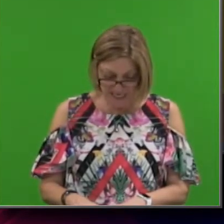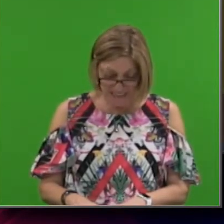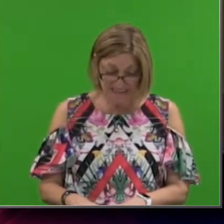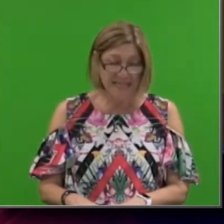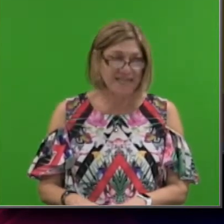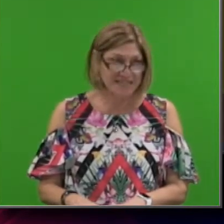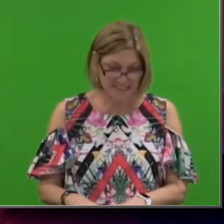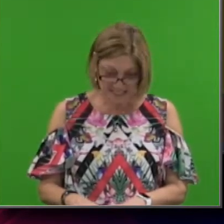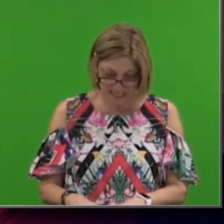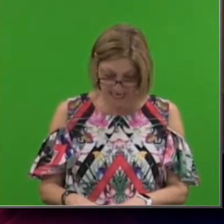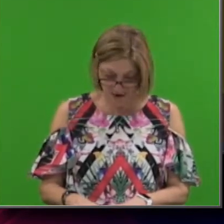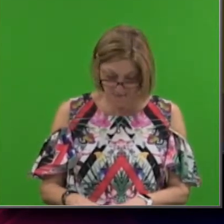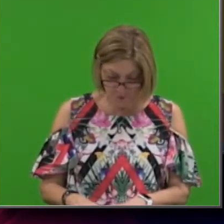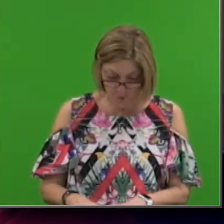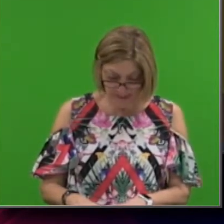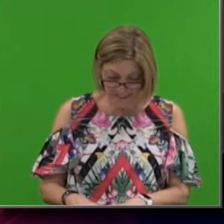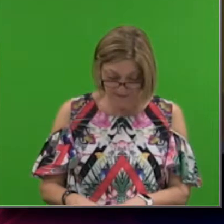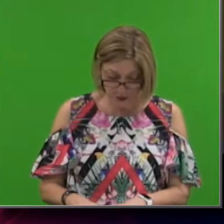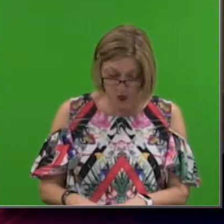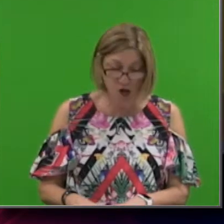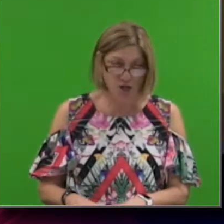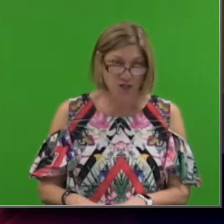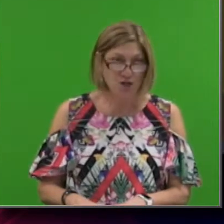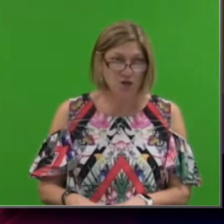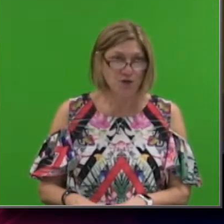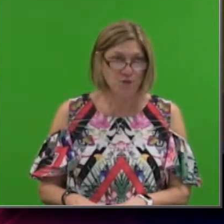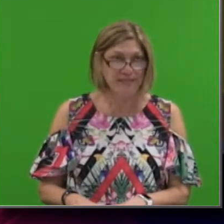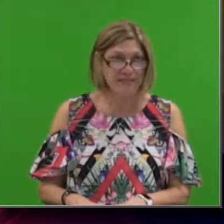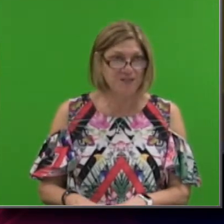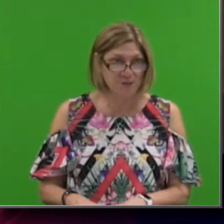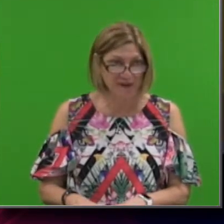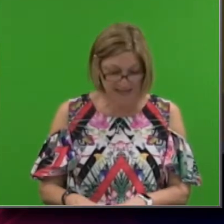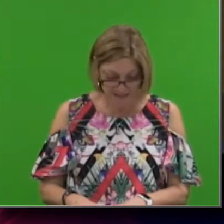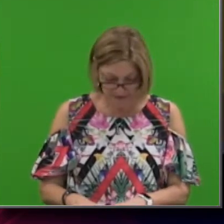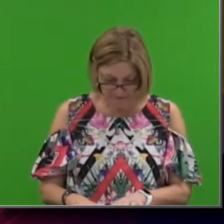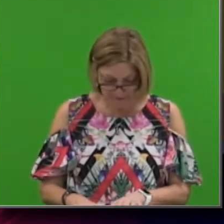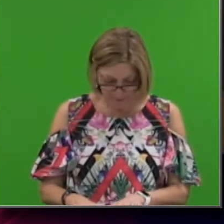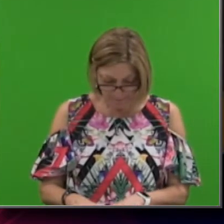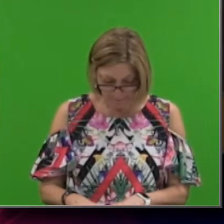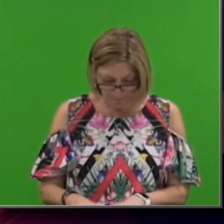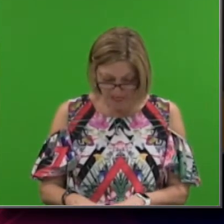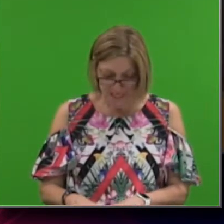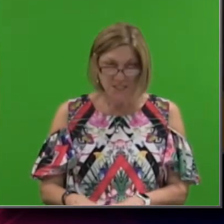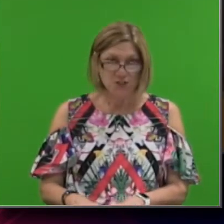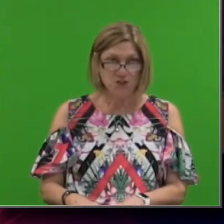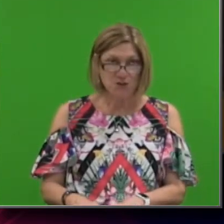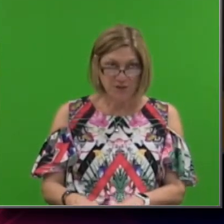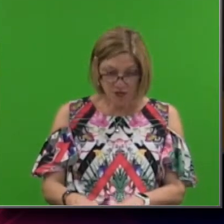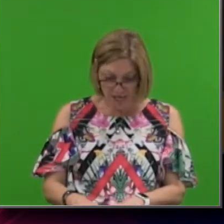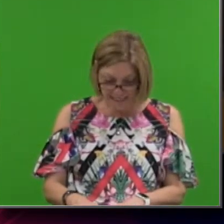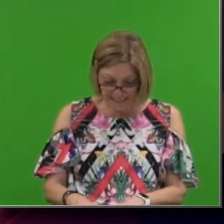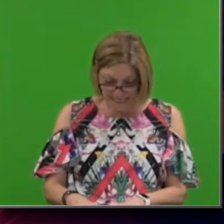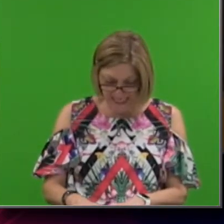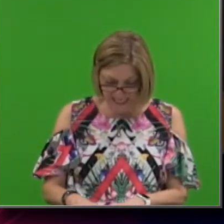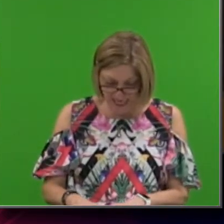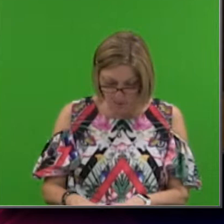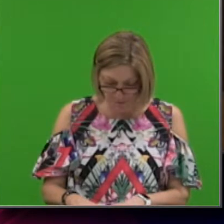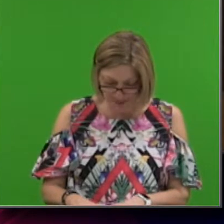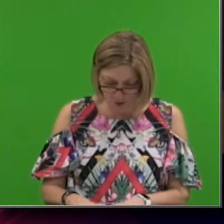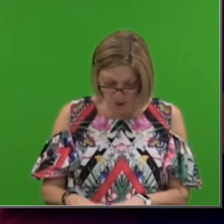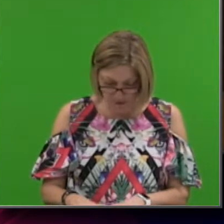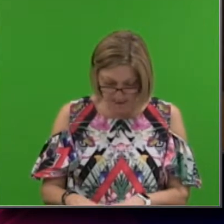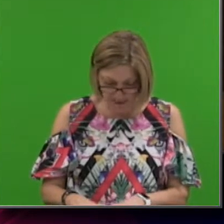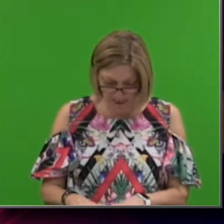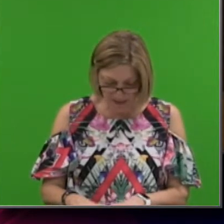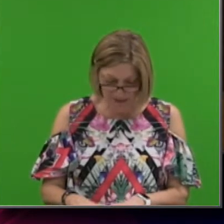other. Let us see, for once and for all, who is the best." So the goddess and the young